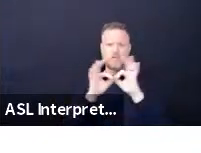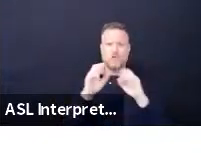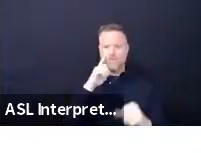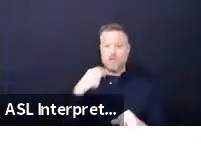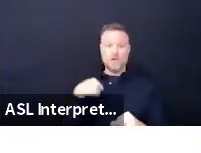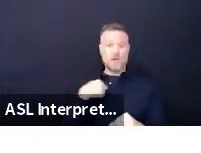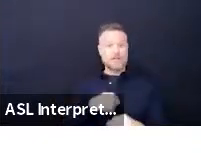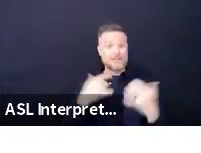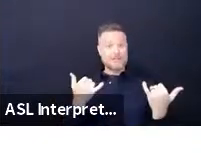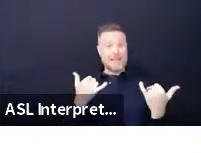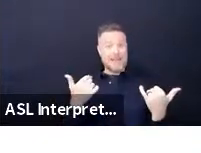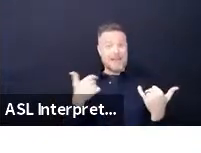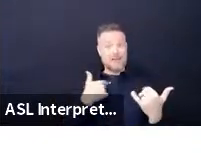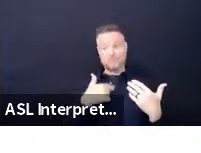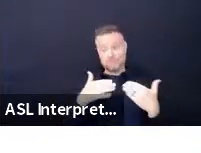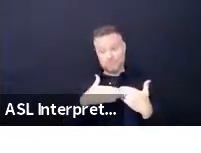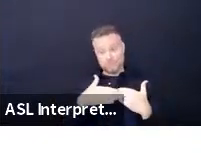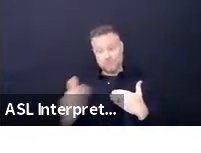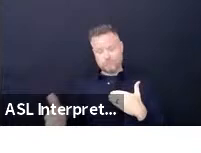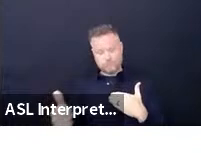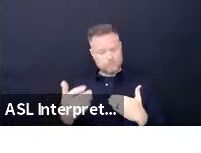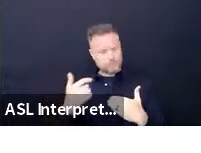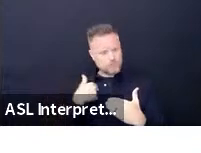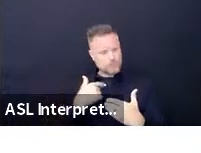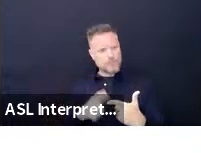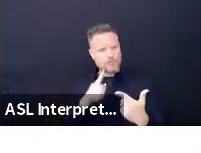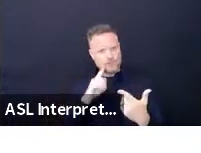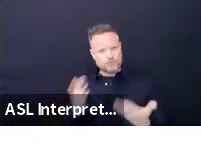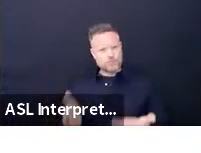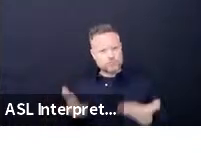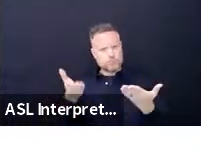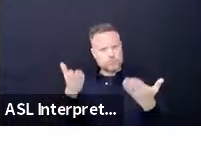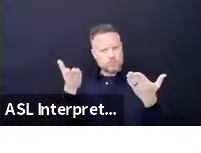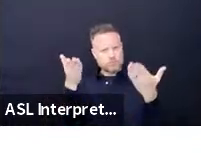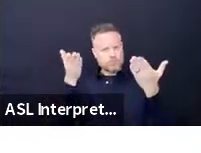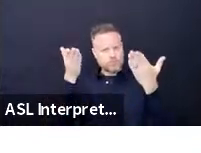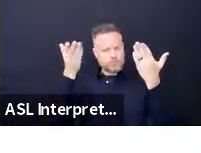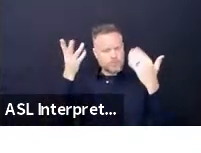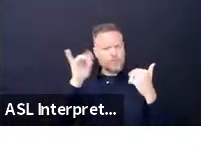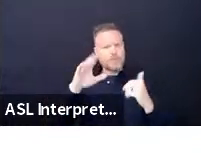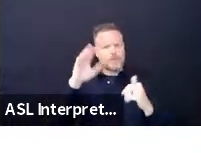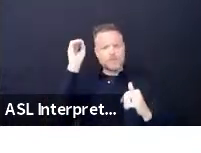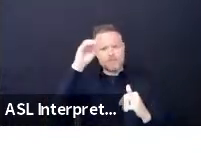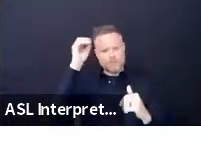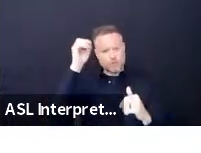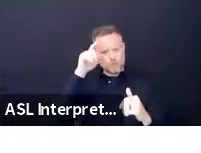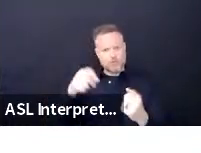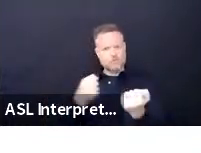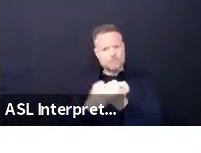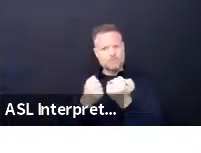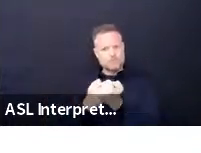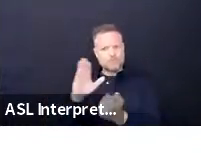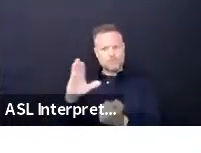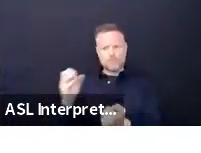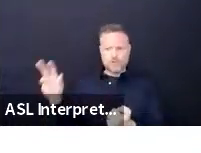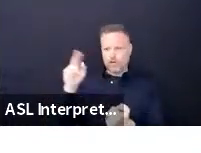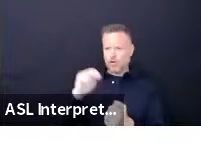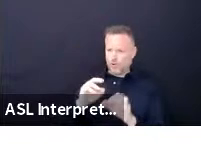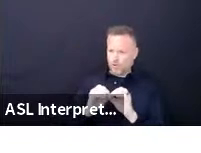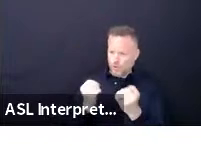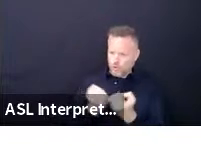move forward, we really want to raise and elevate these voices who can speak not only for their organizations, but for